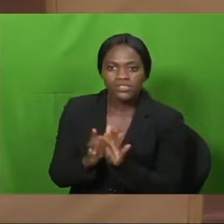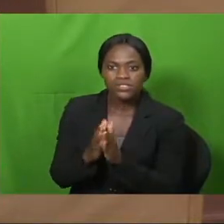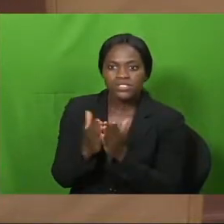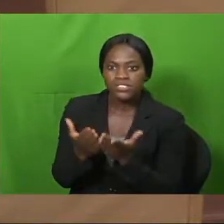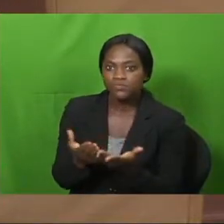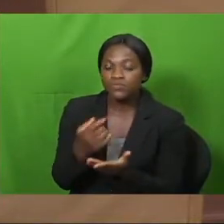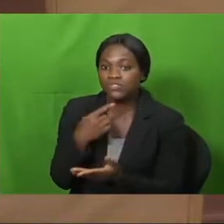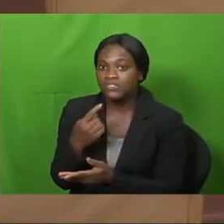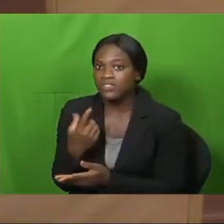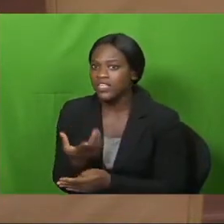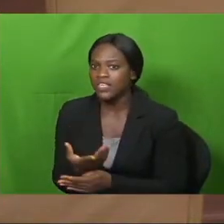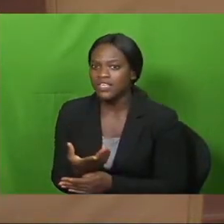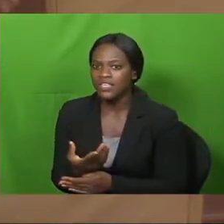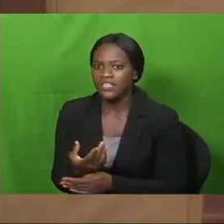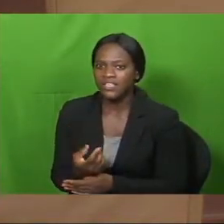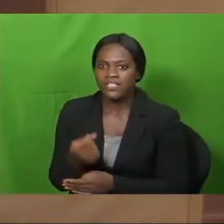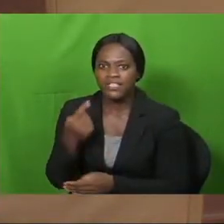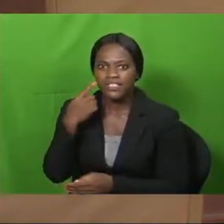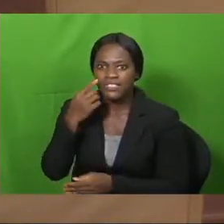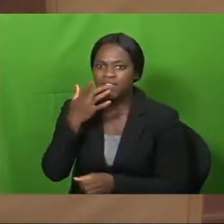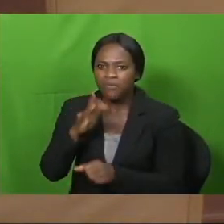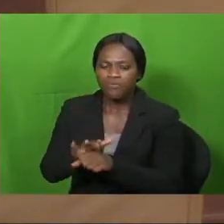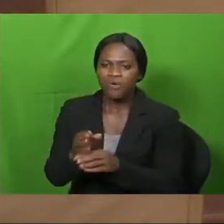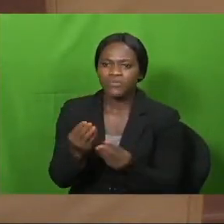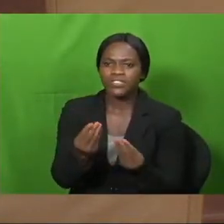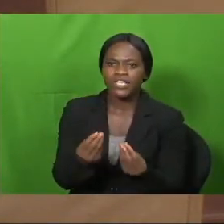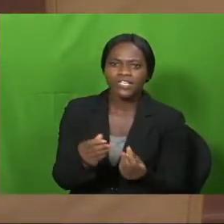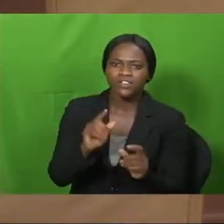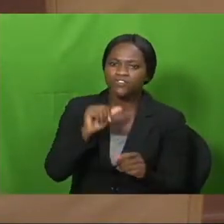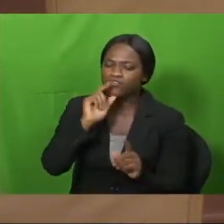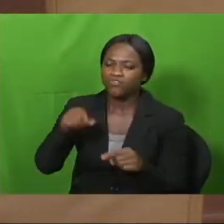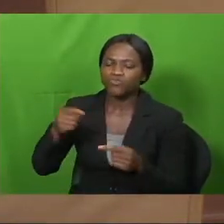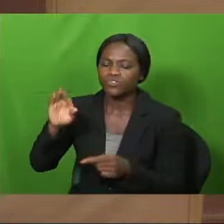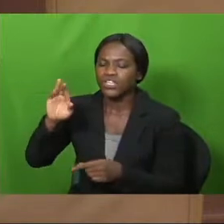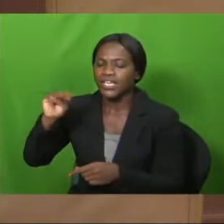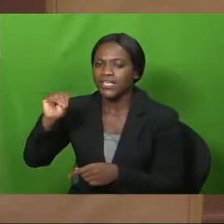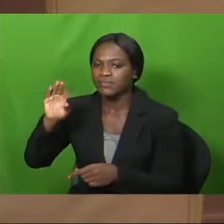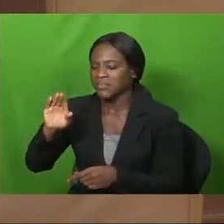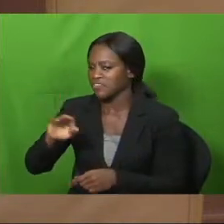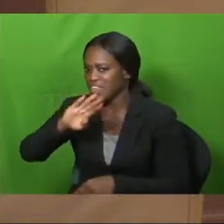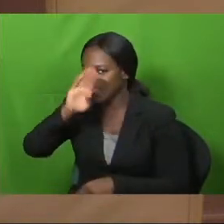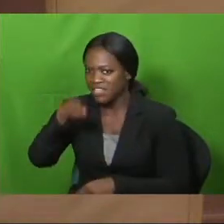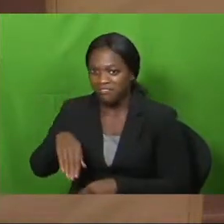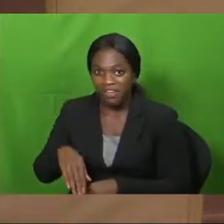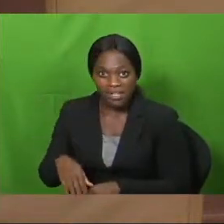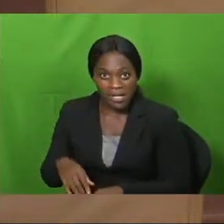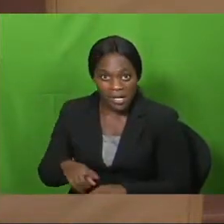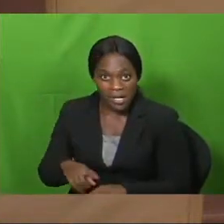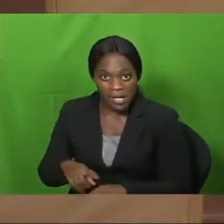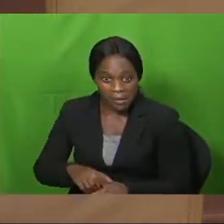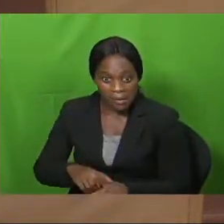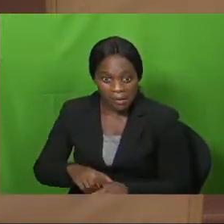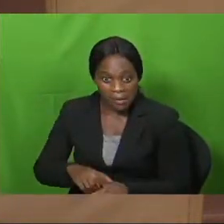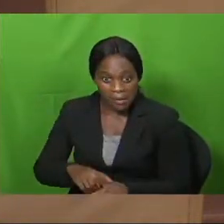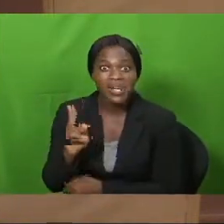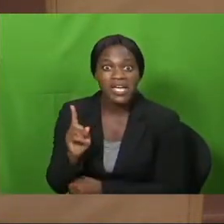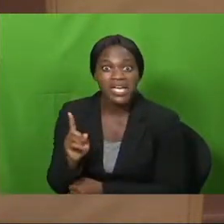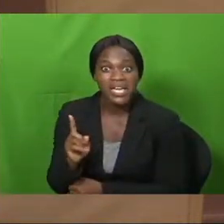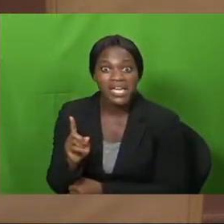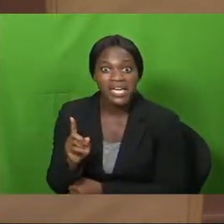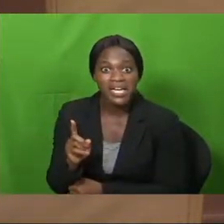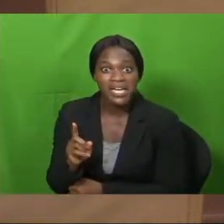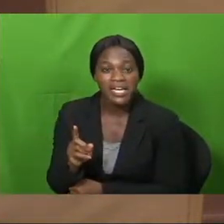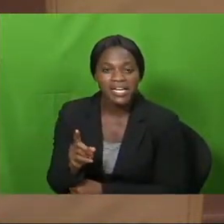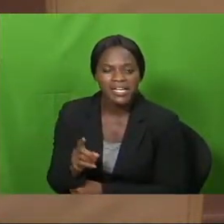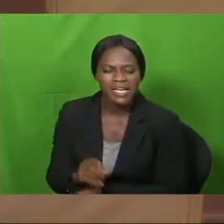and whatever, they went and saw the promised land, and that they won't go to IMF today, tomorrow, or not. Look at where they've ended this. Such an